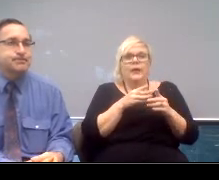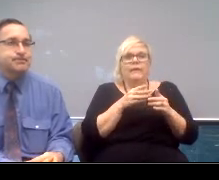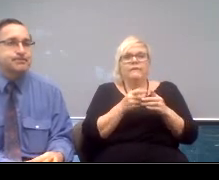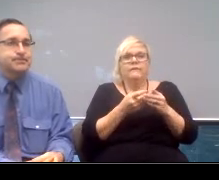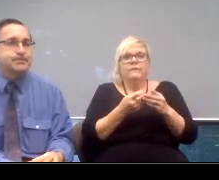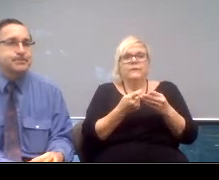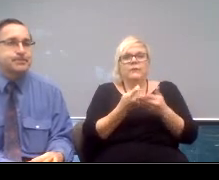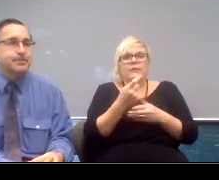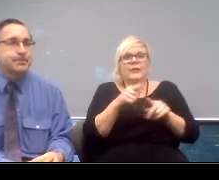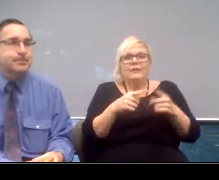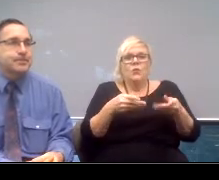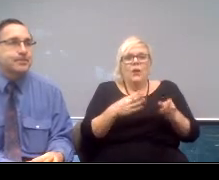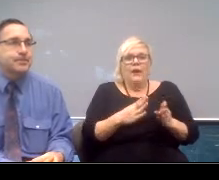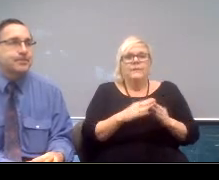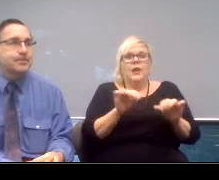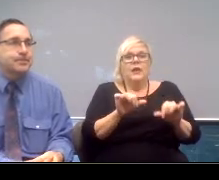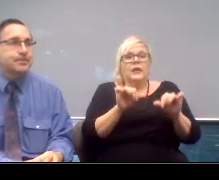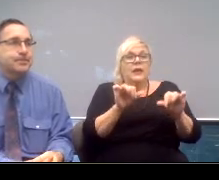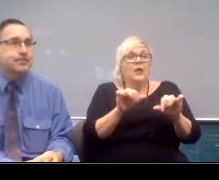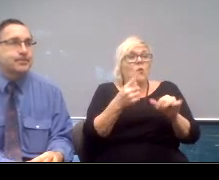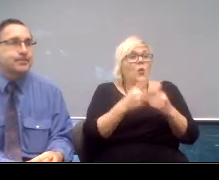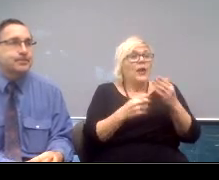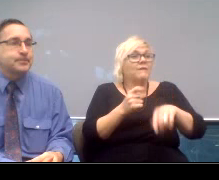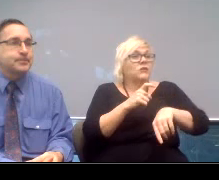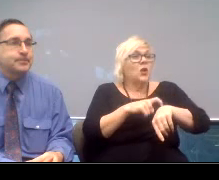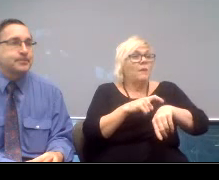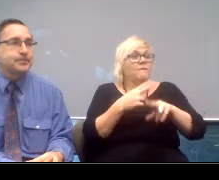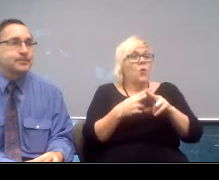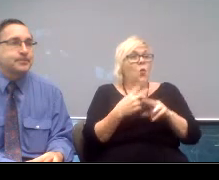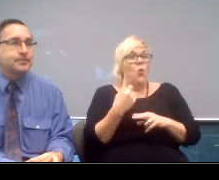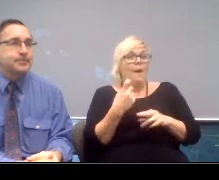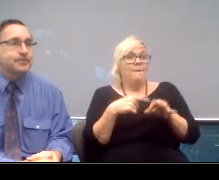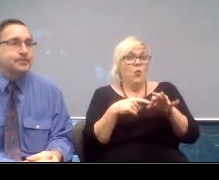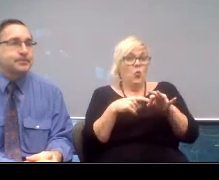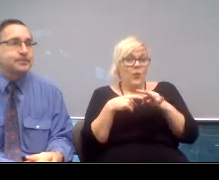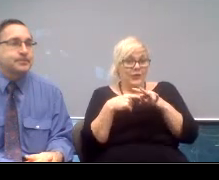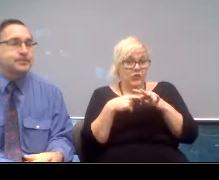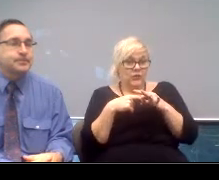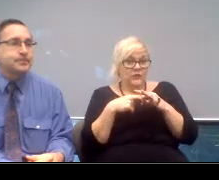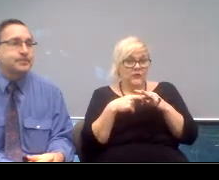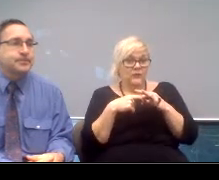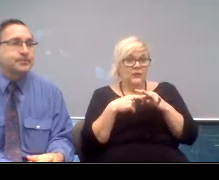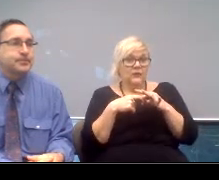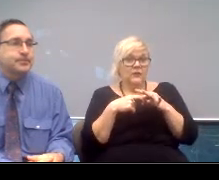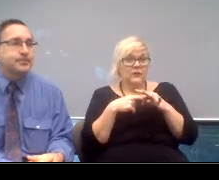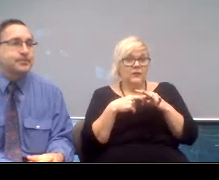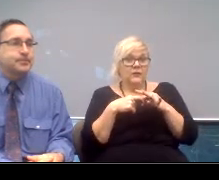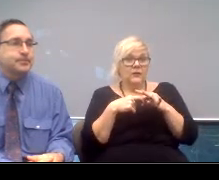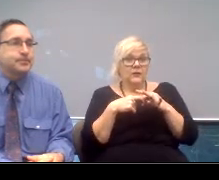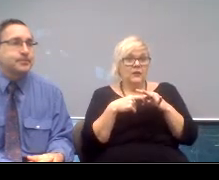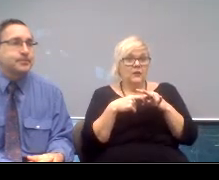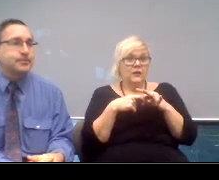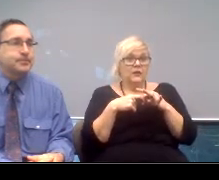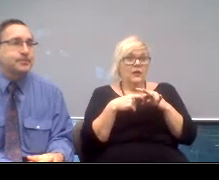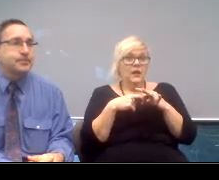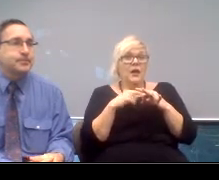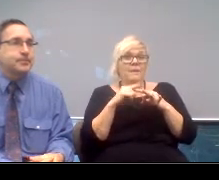Fantastic. Now, we've only probably got time in today's session for one more question, but don't let that